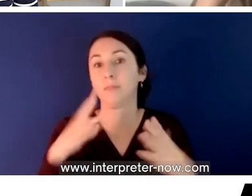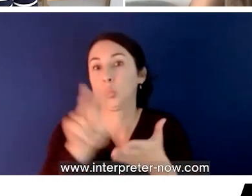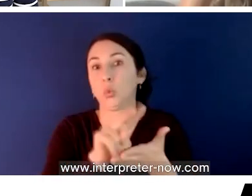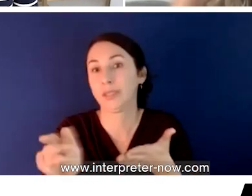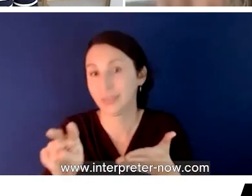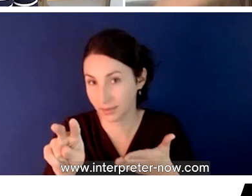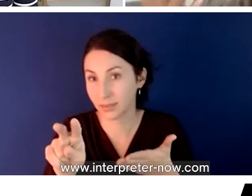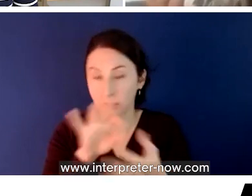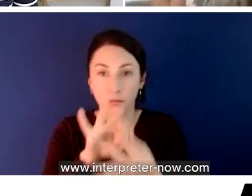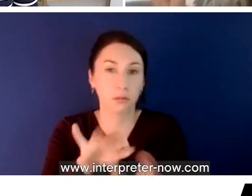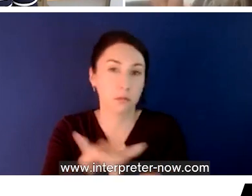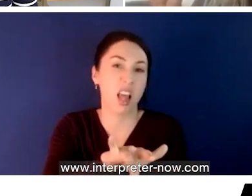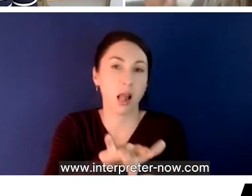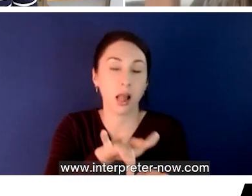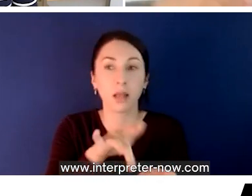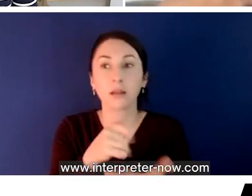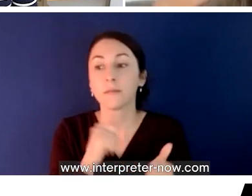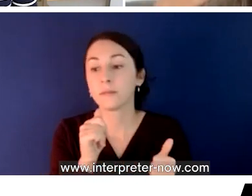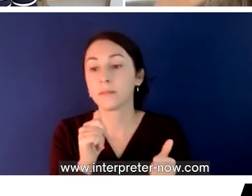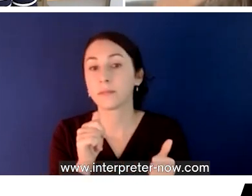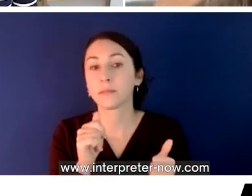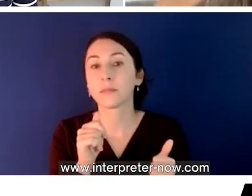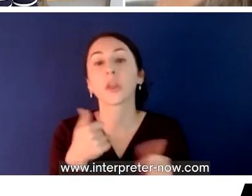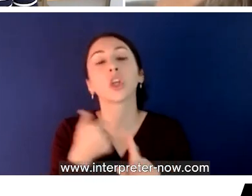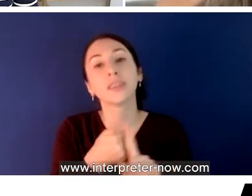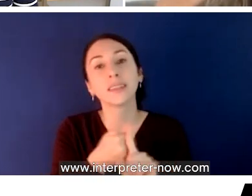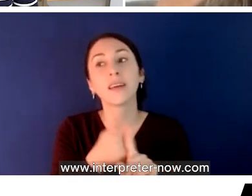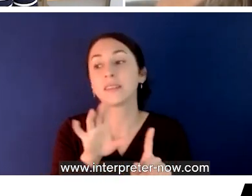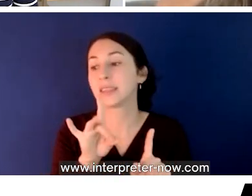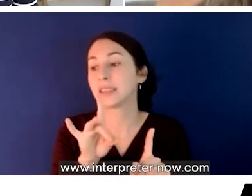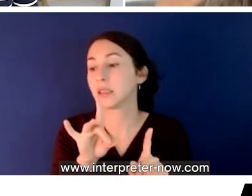leave. But it turns out she was checking herself